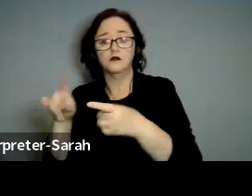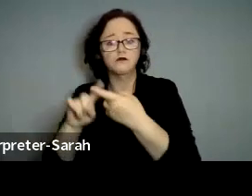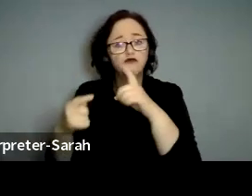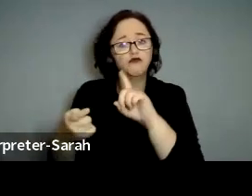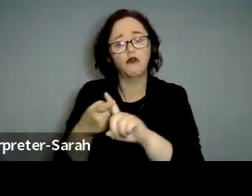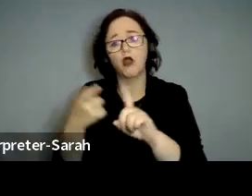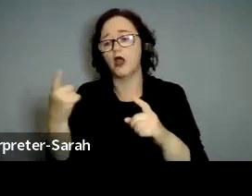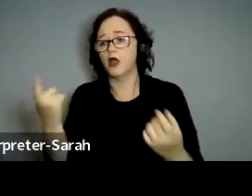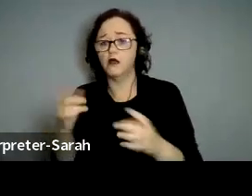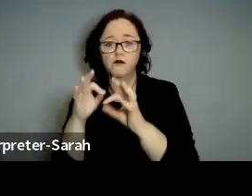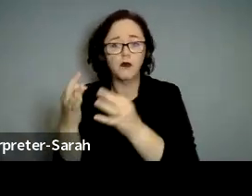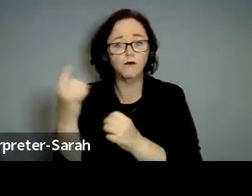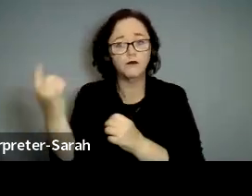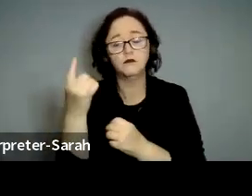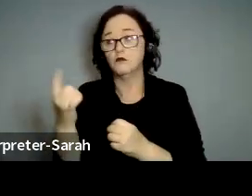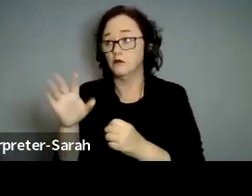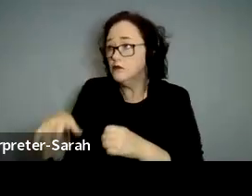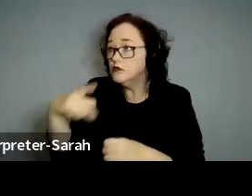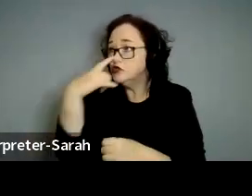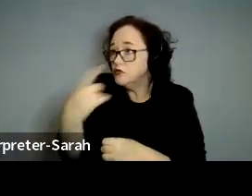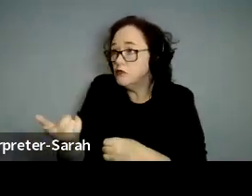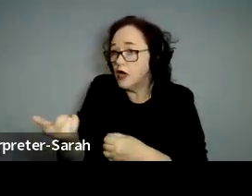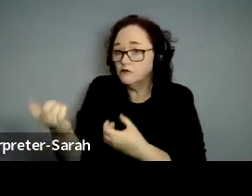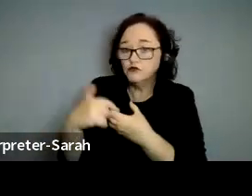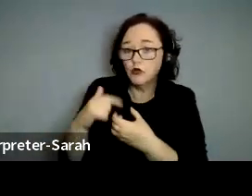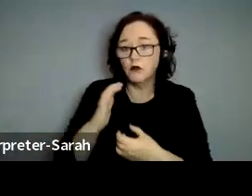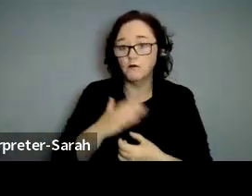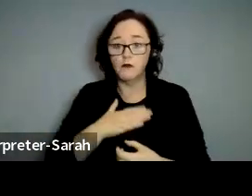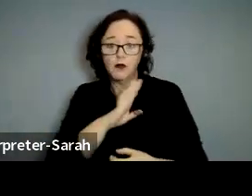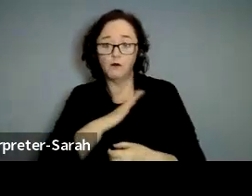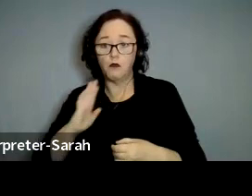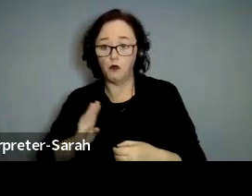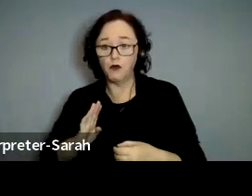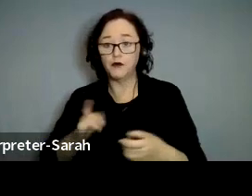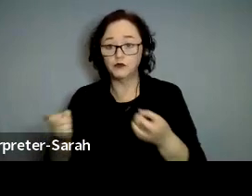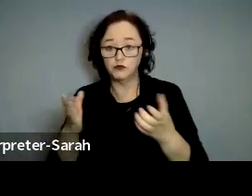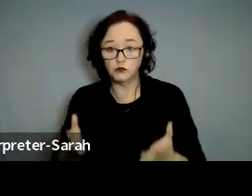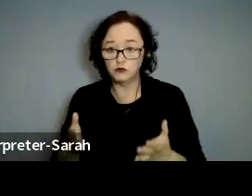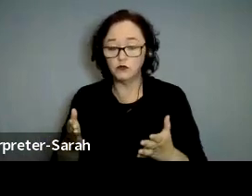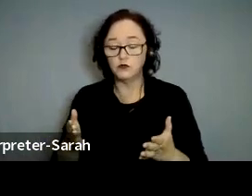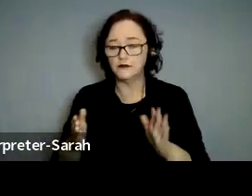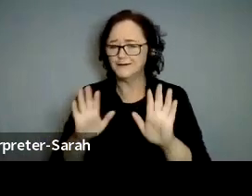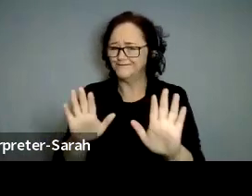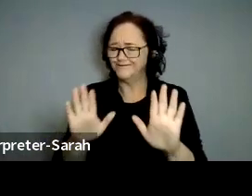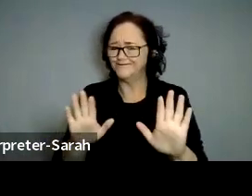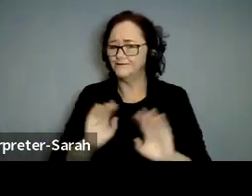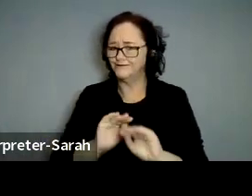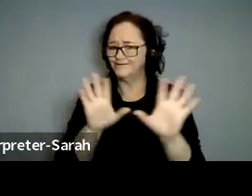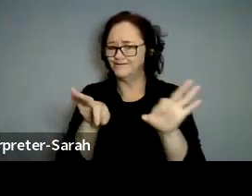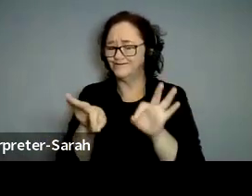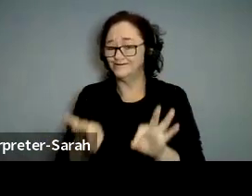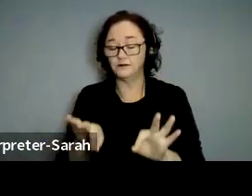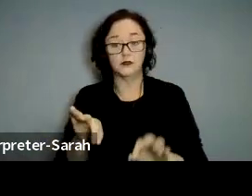our board, as of course we're required to have a board of directors. But I want to be clear here that the board is just